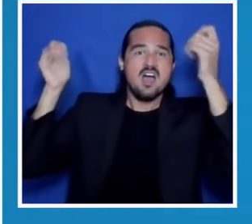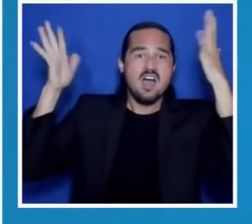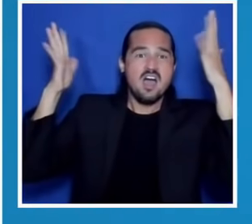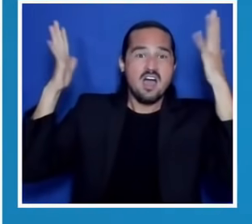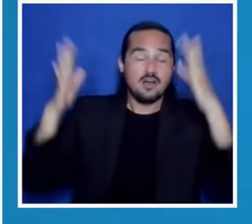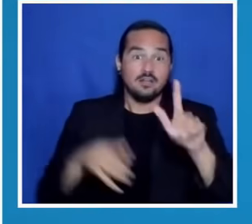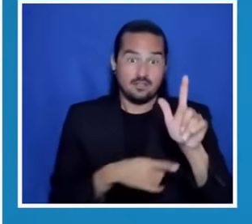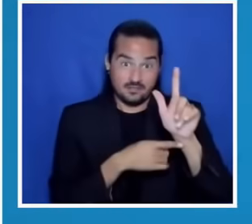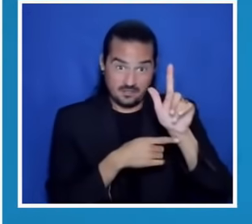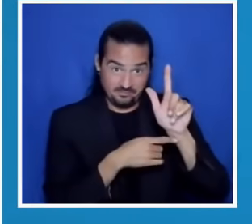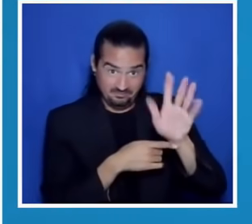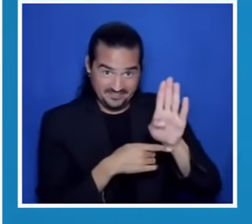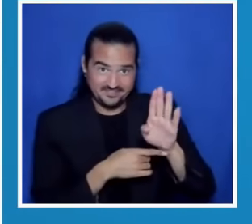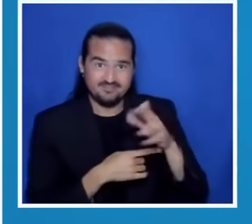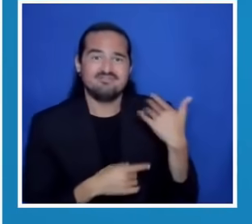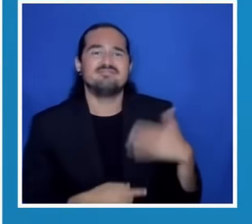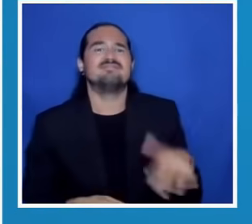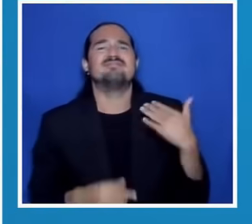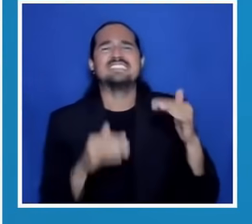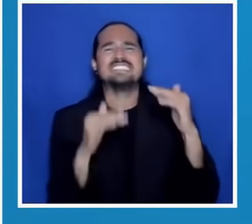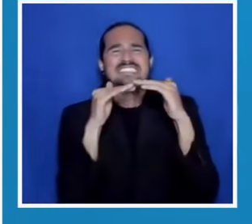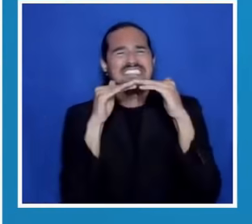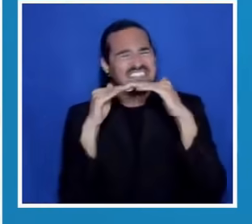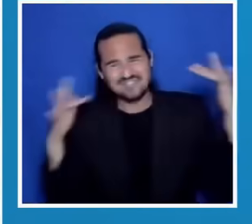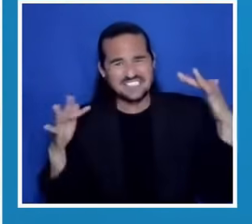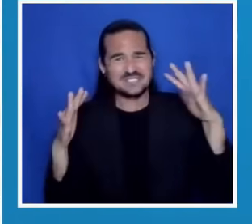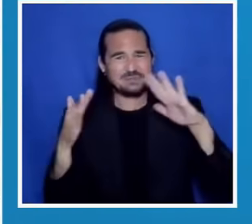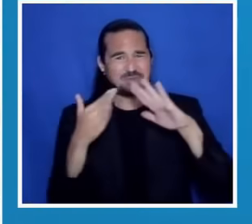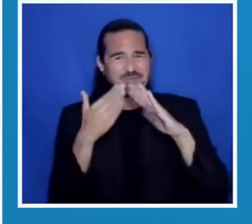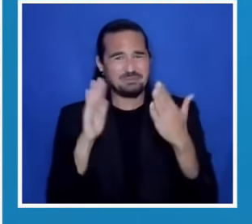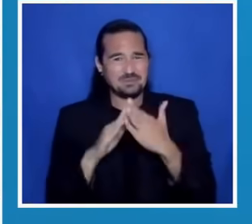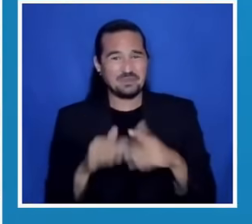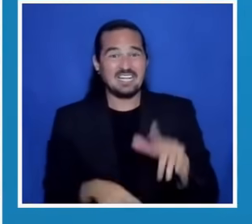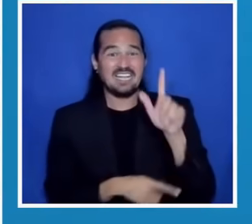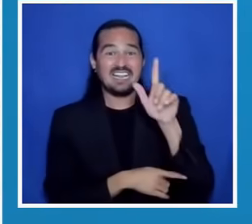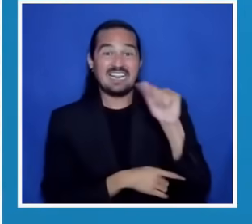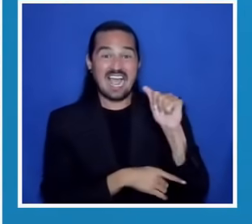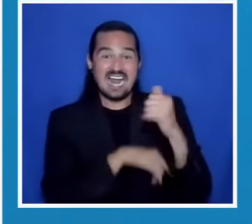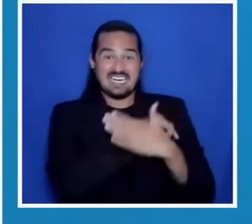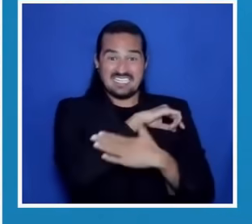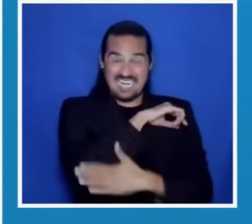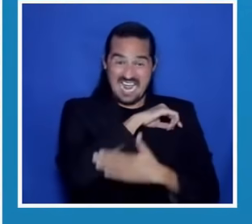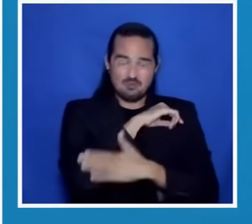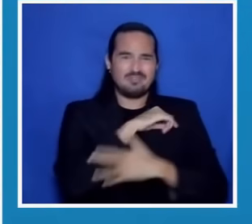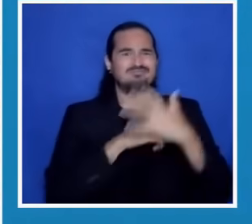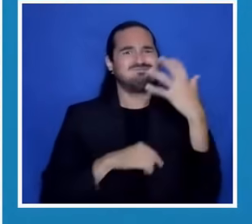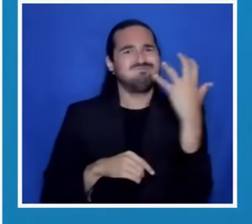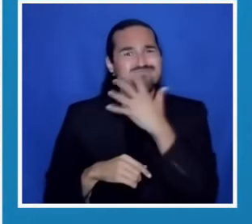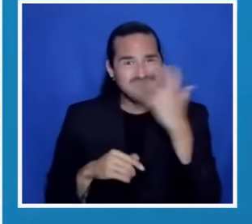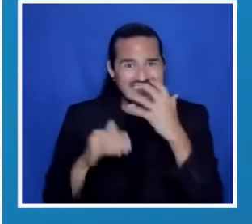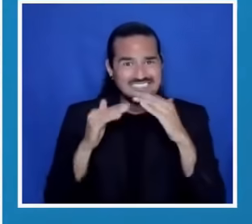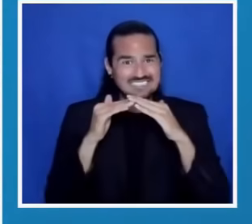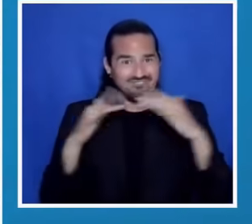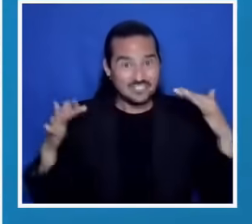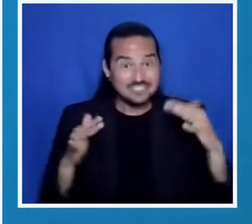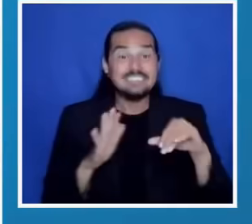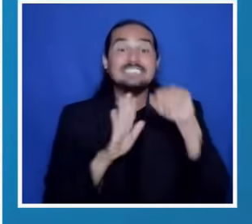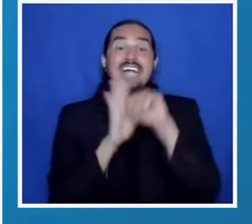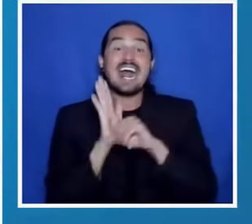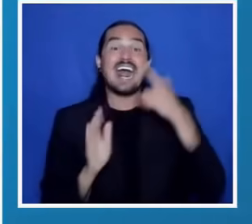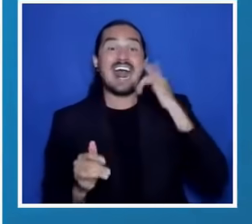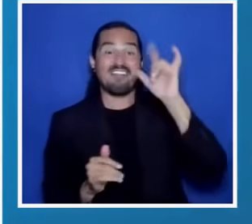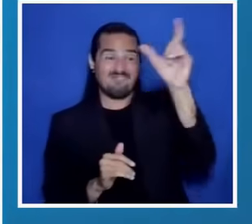in the most diverse county, LA County, in the most diverse state, California, in the world's